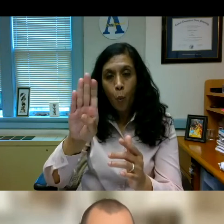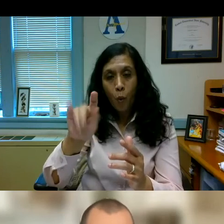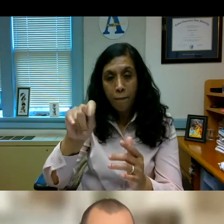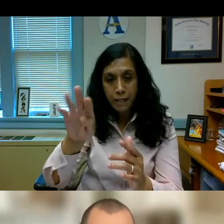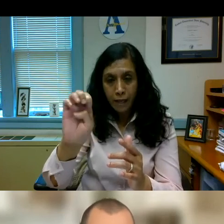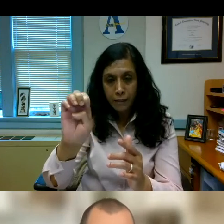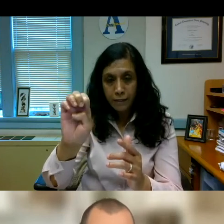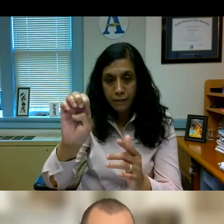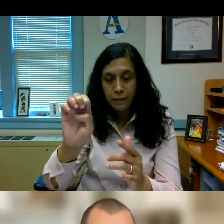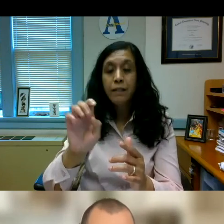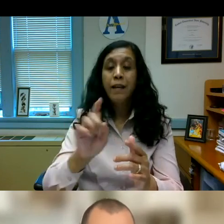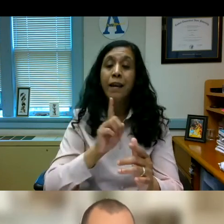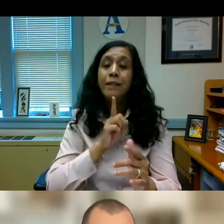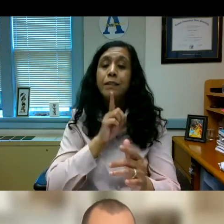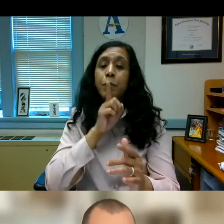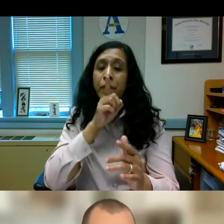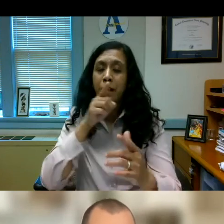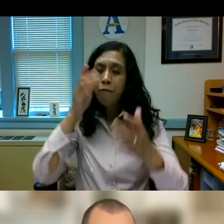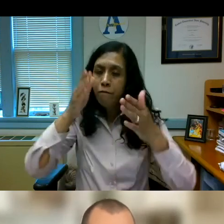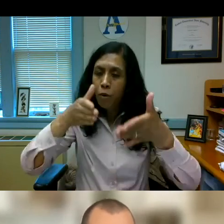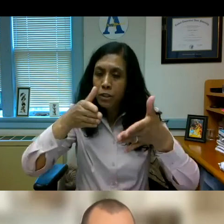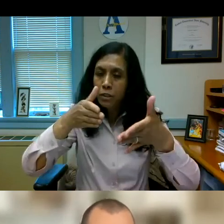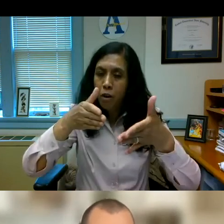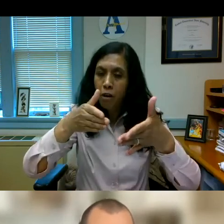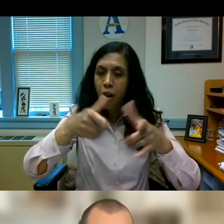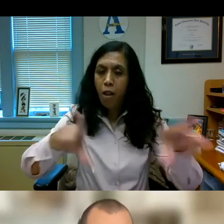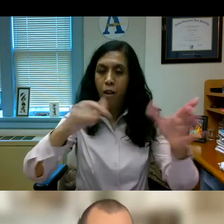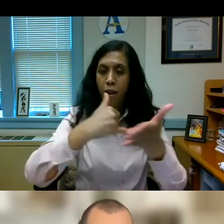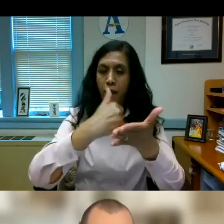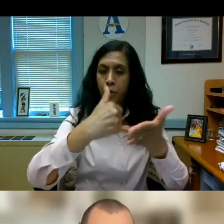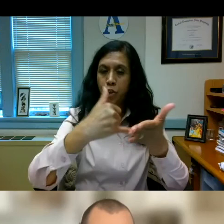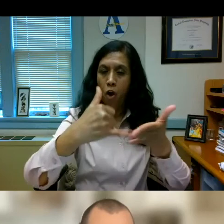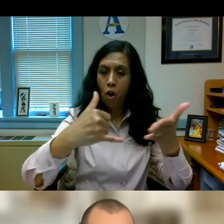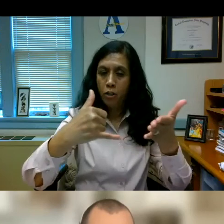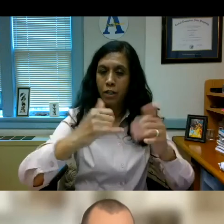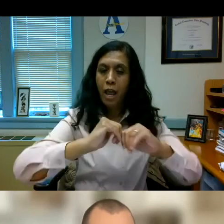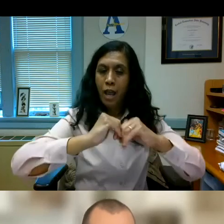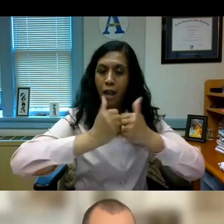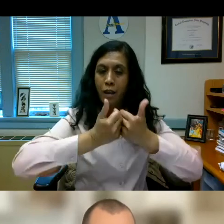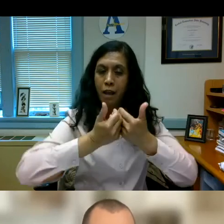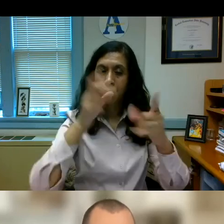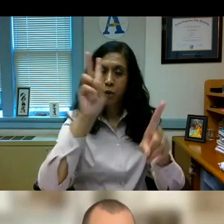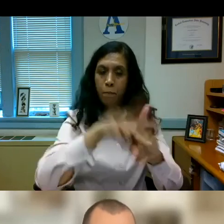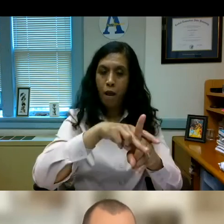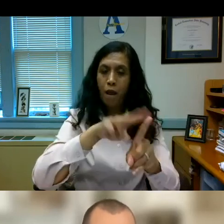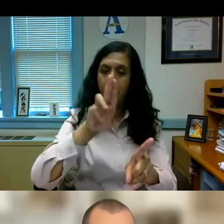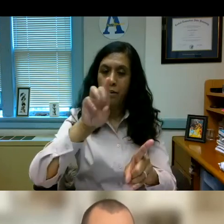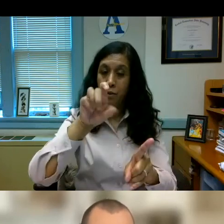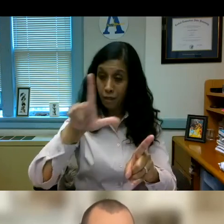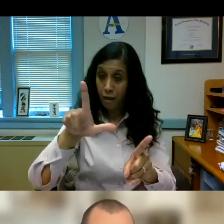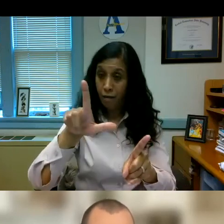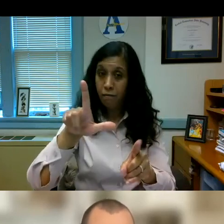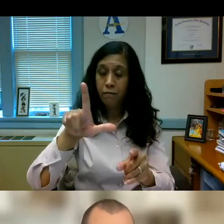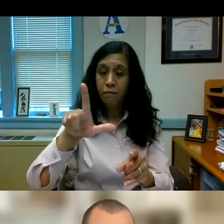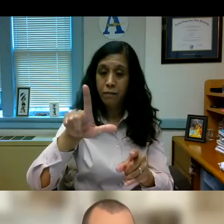And they have my PowerPoint on the website. It is really focused on design